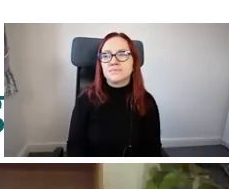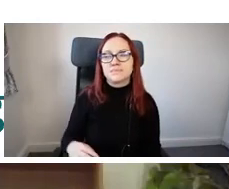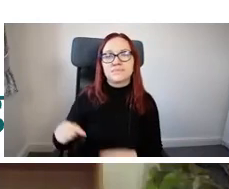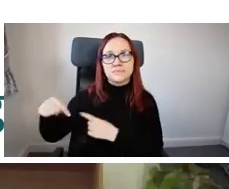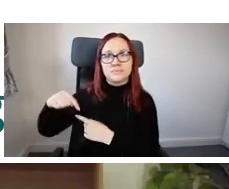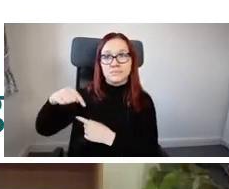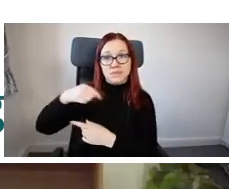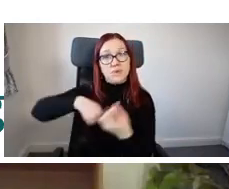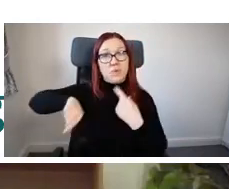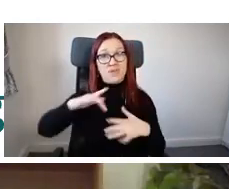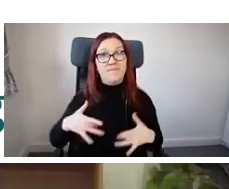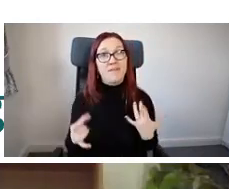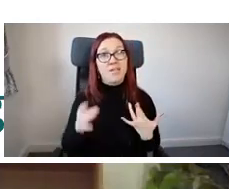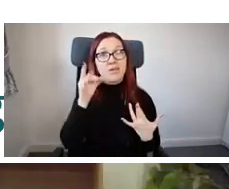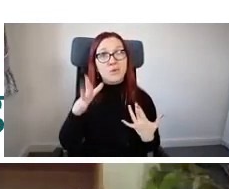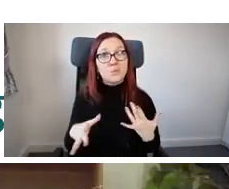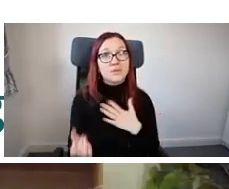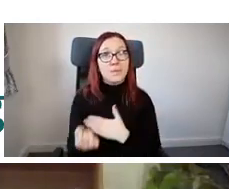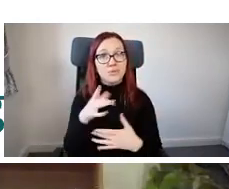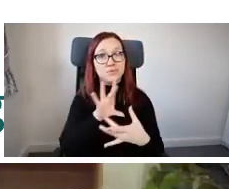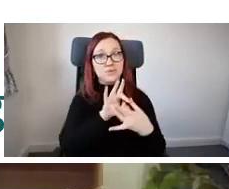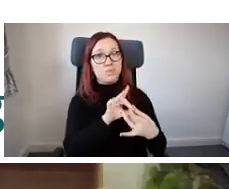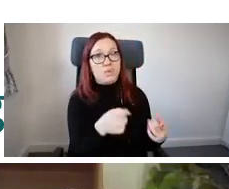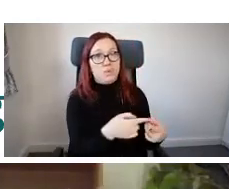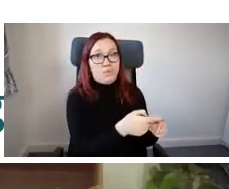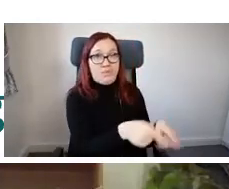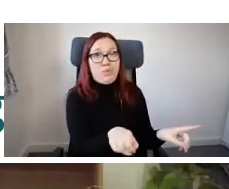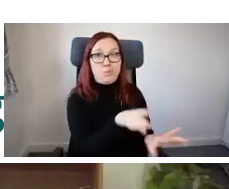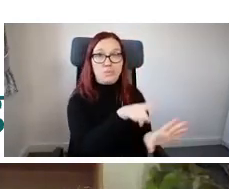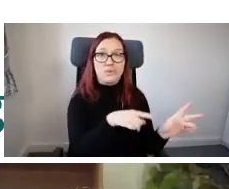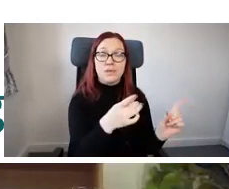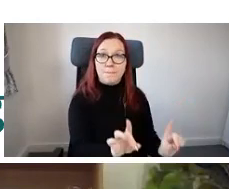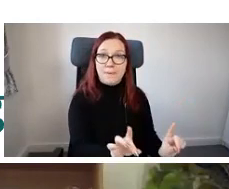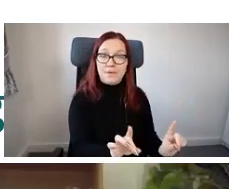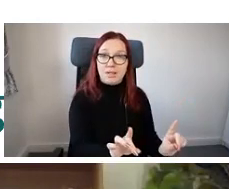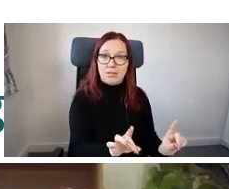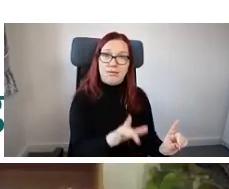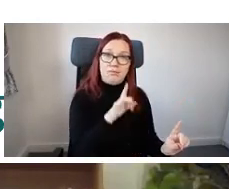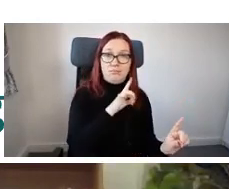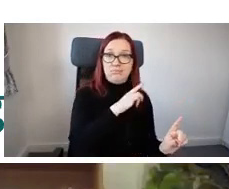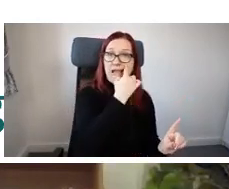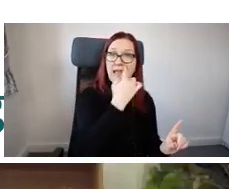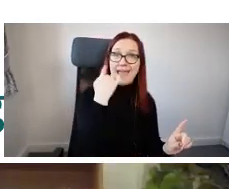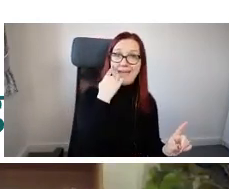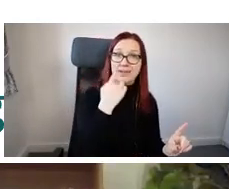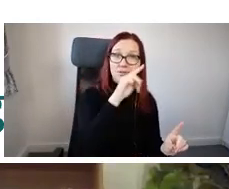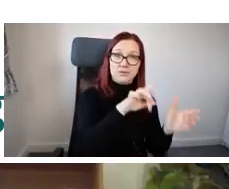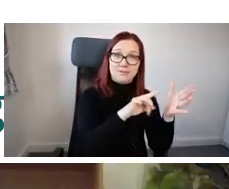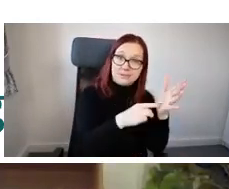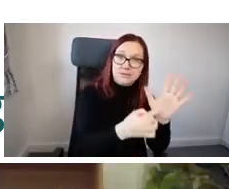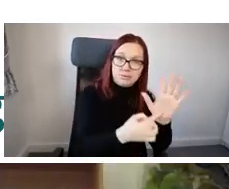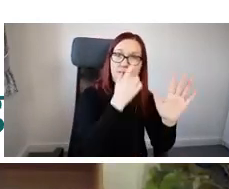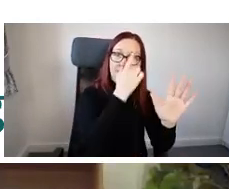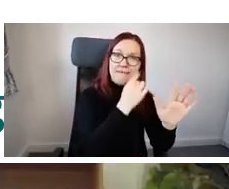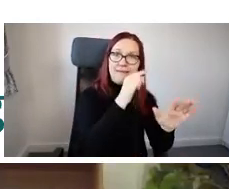opportunity here to work with those young people, given that the evidence suggests that goal setting is facilitative in